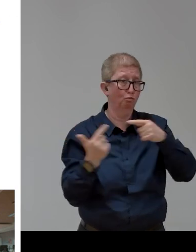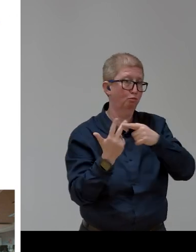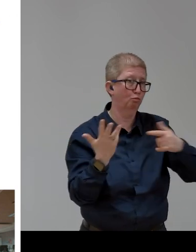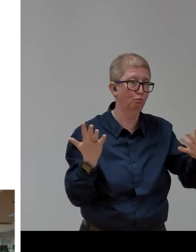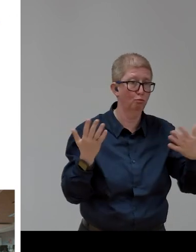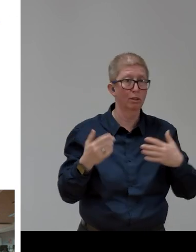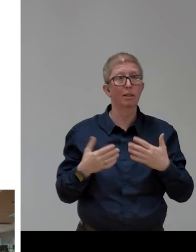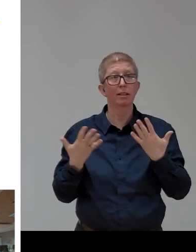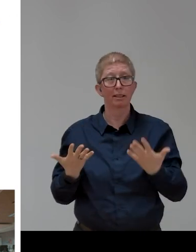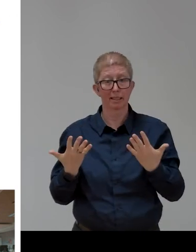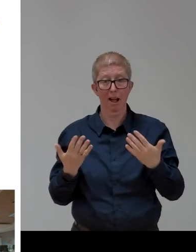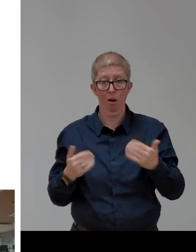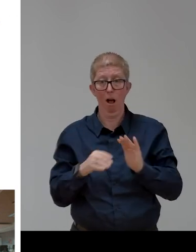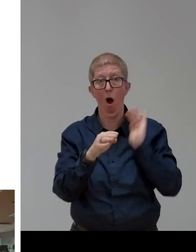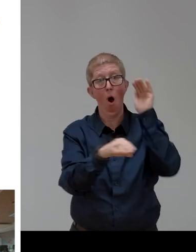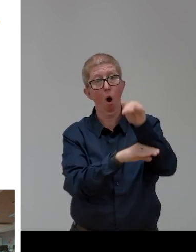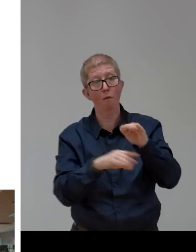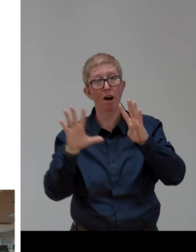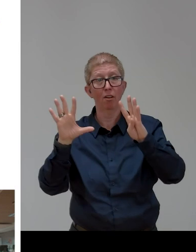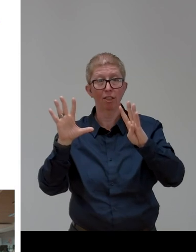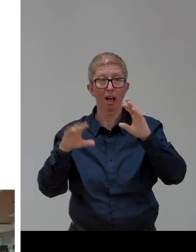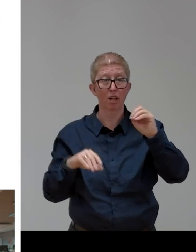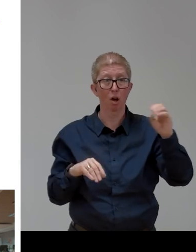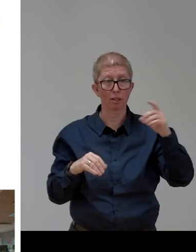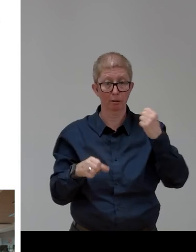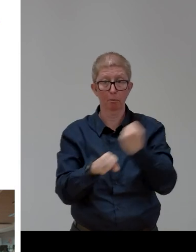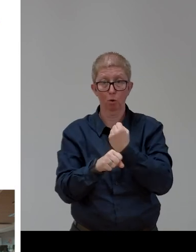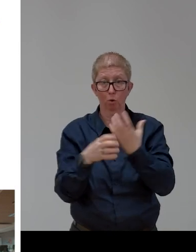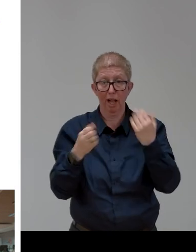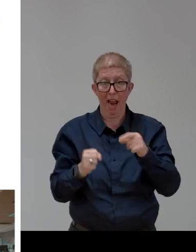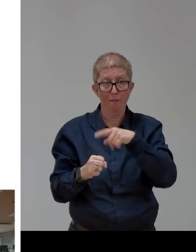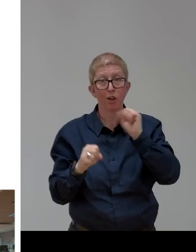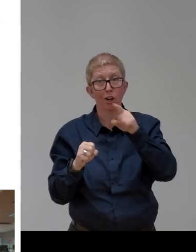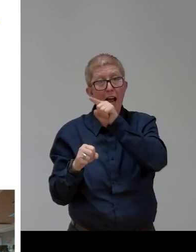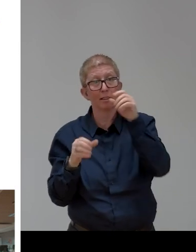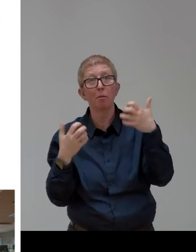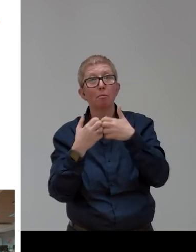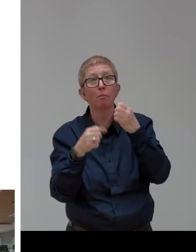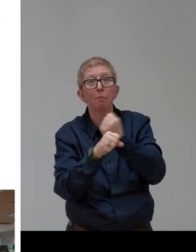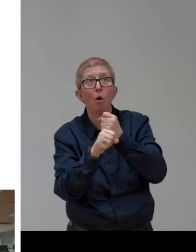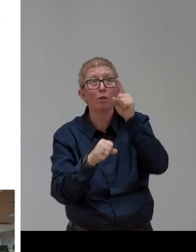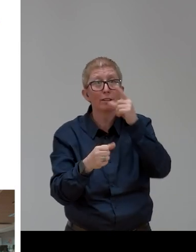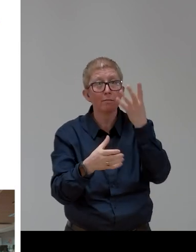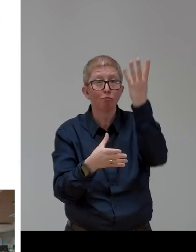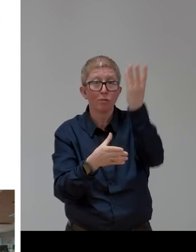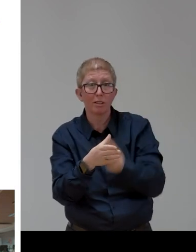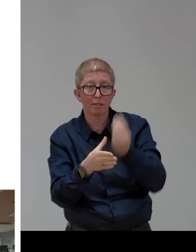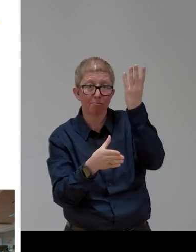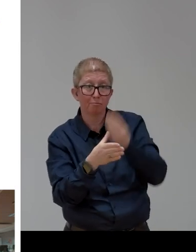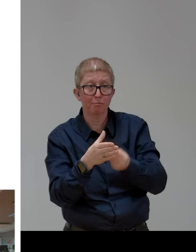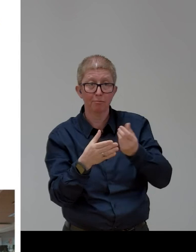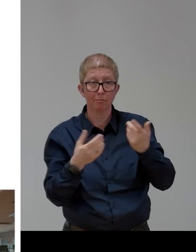files have been downloaded from this portal, a third of the total number of downloads of projects